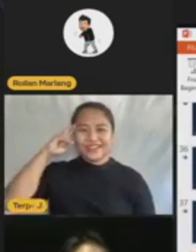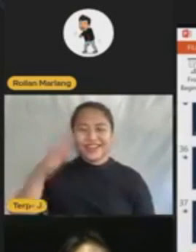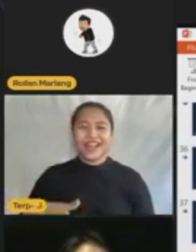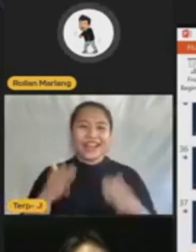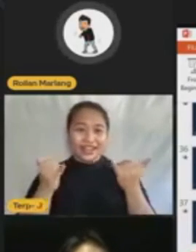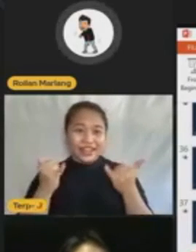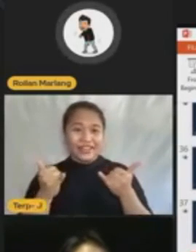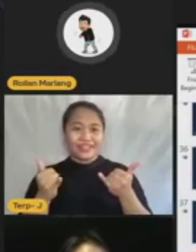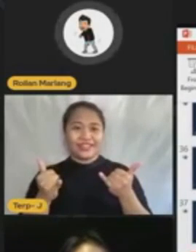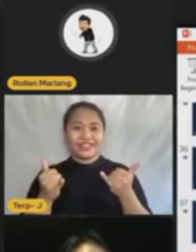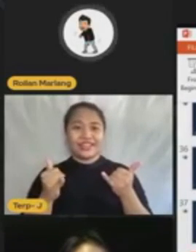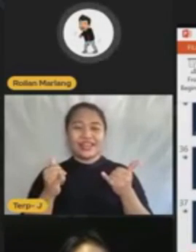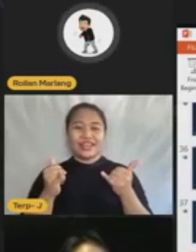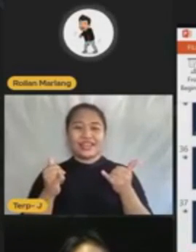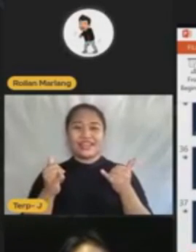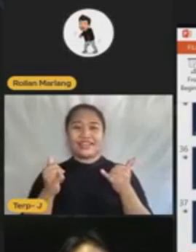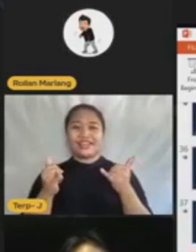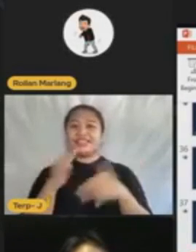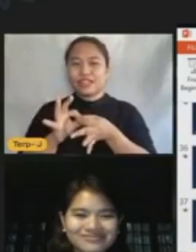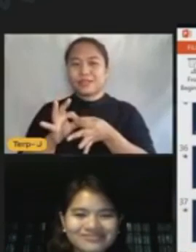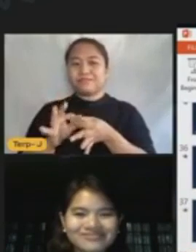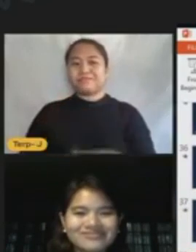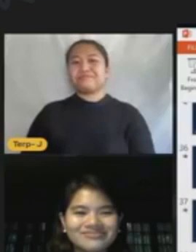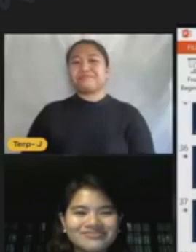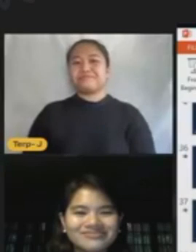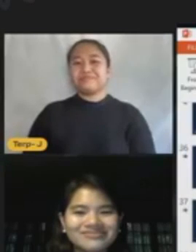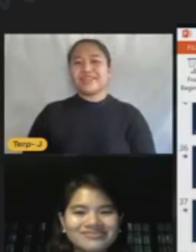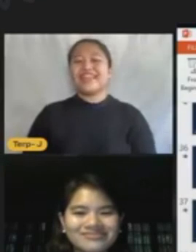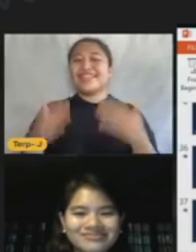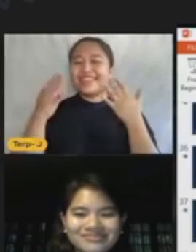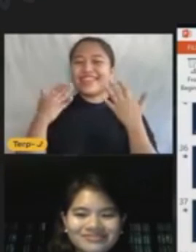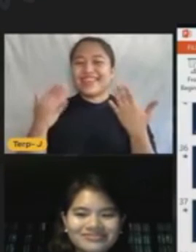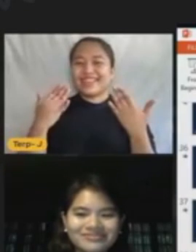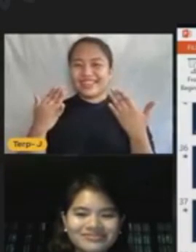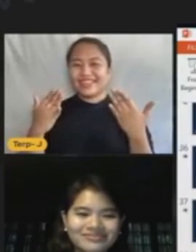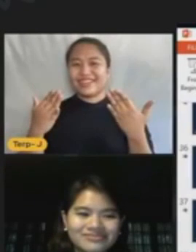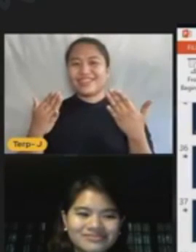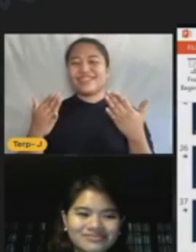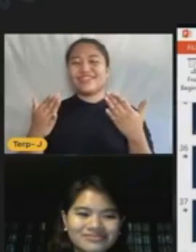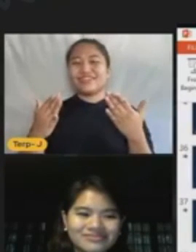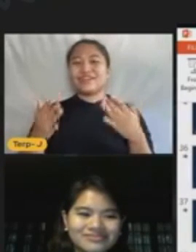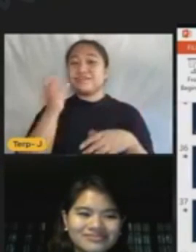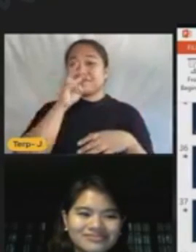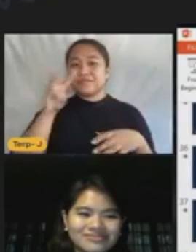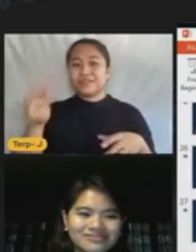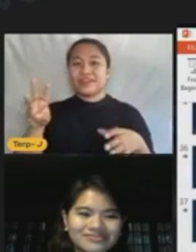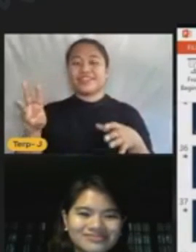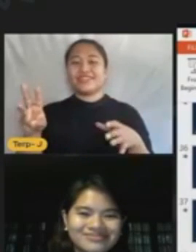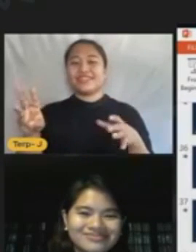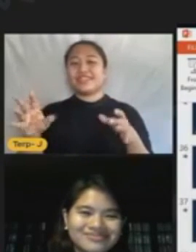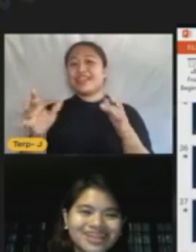to all speakers. Much for watching Connected with Down Syndrome. Again, I am